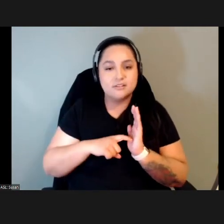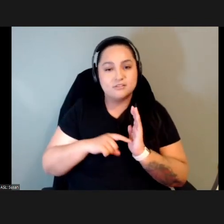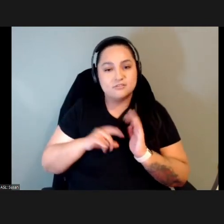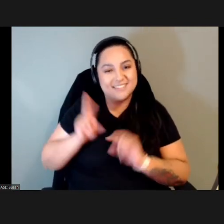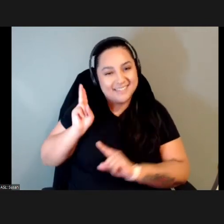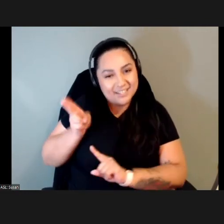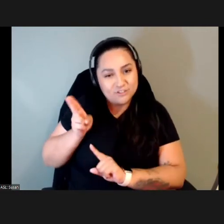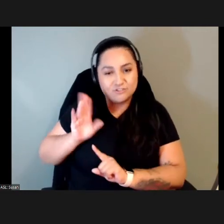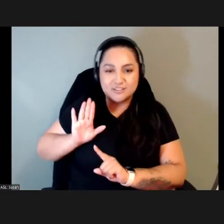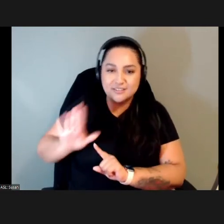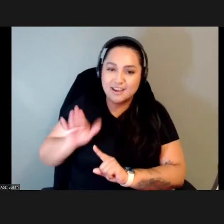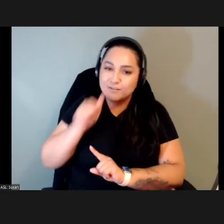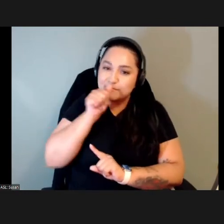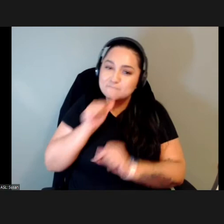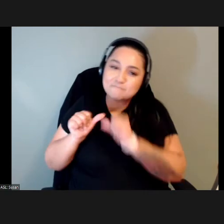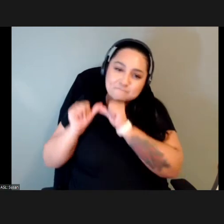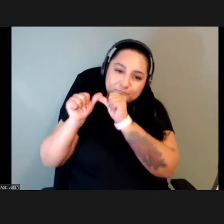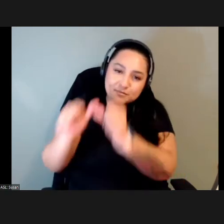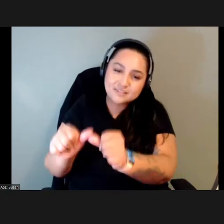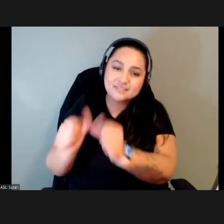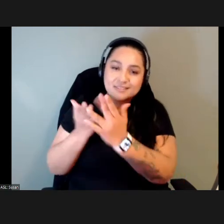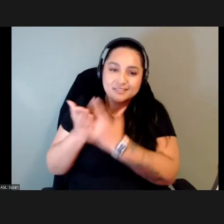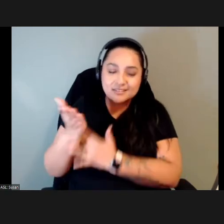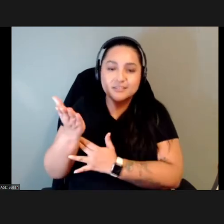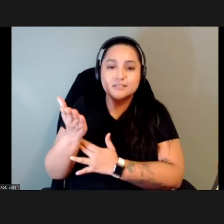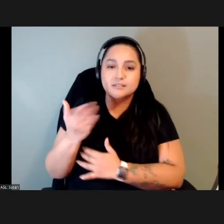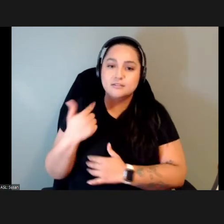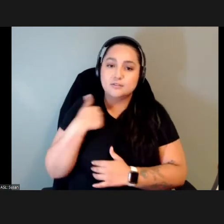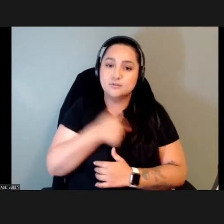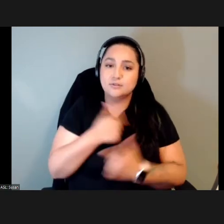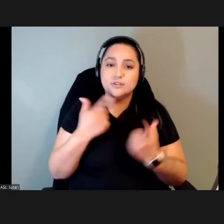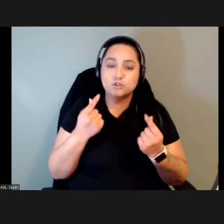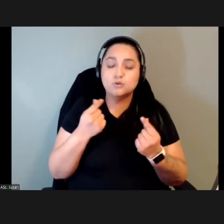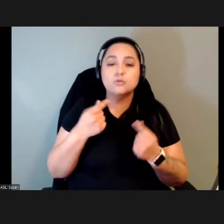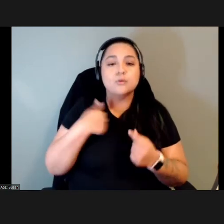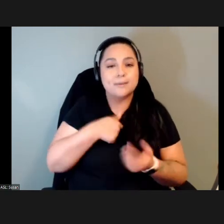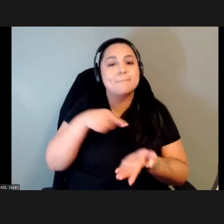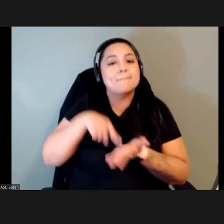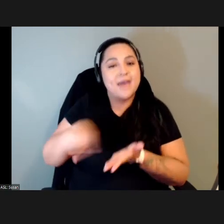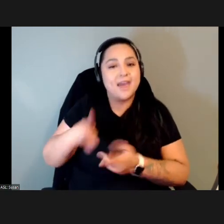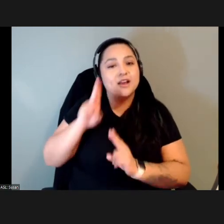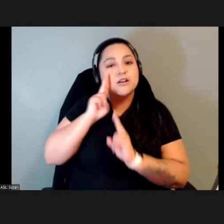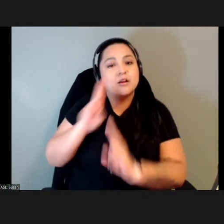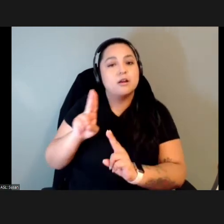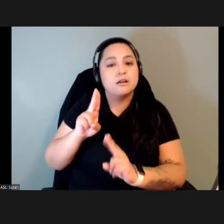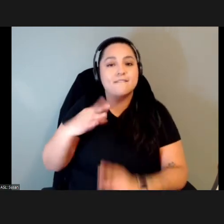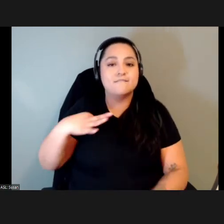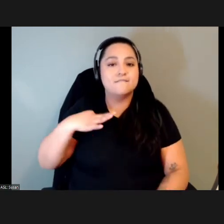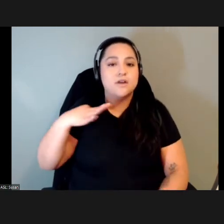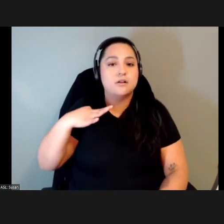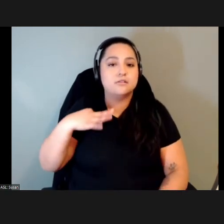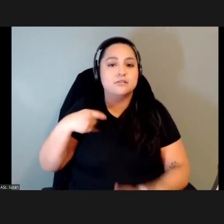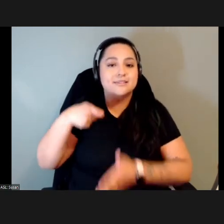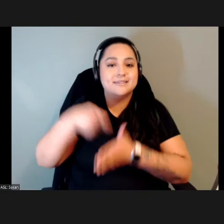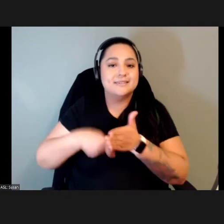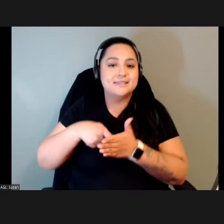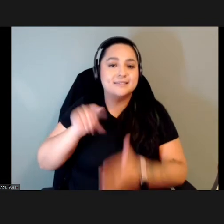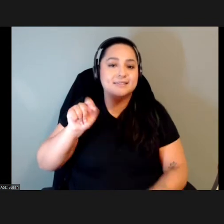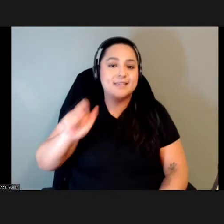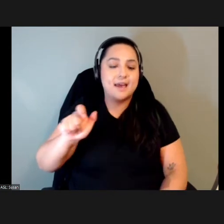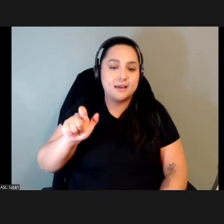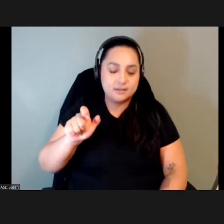Wiat tribe by paying a voluntary honor tax. And this voluntary tax acknowledges the